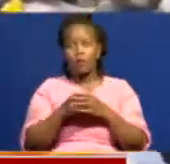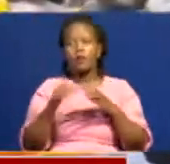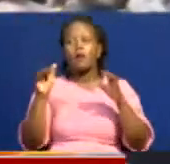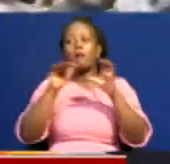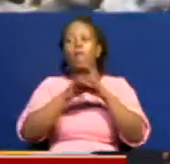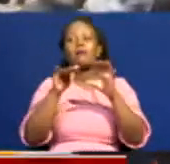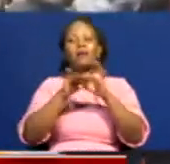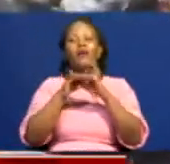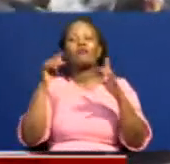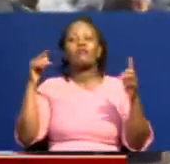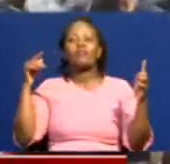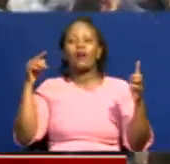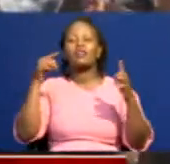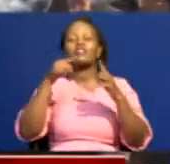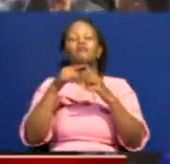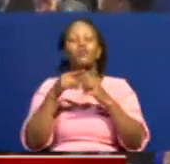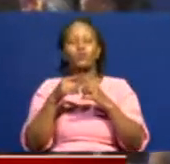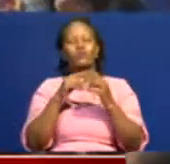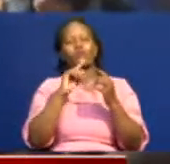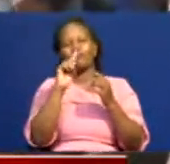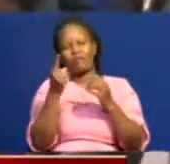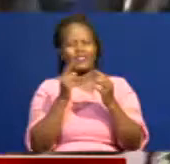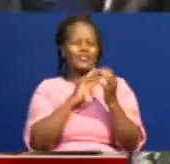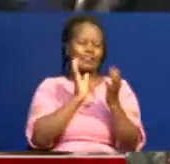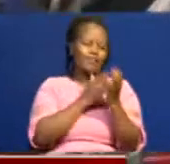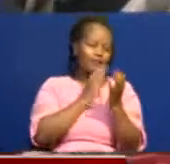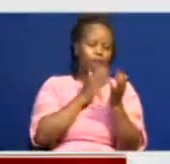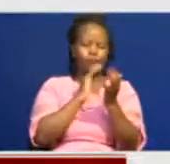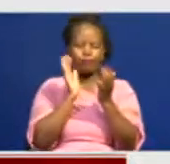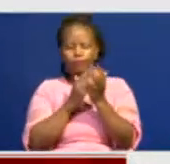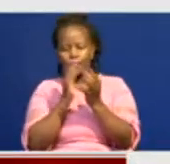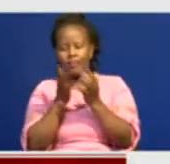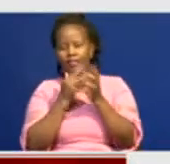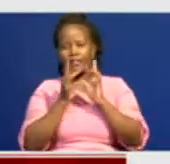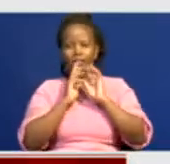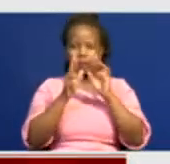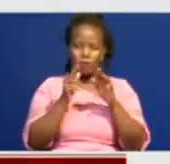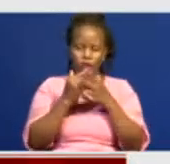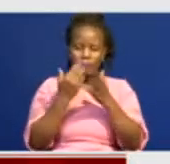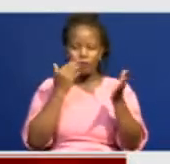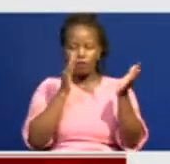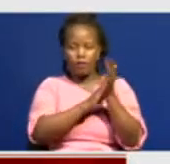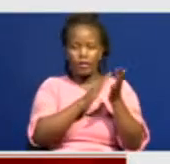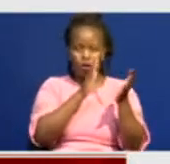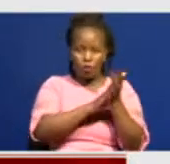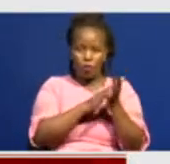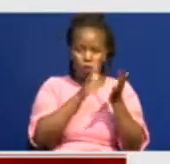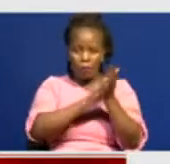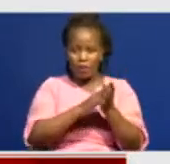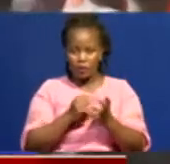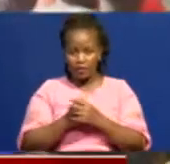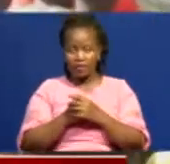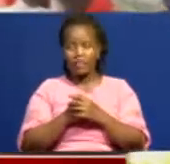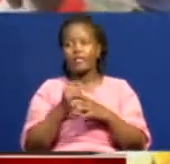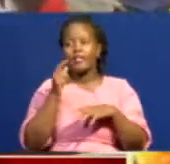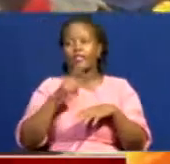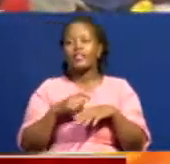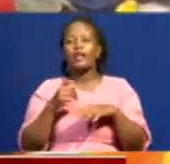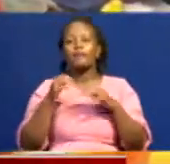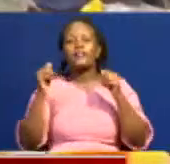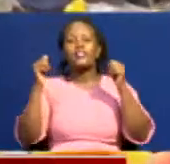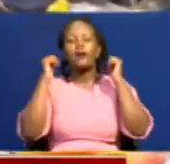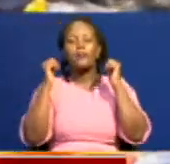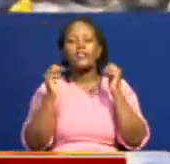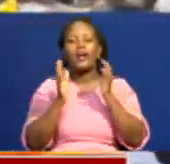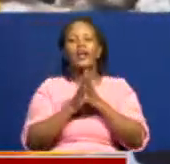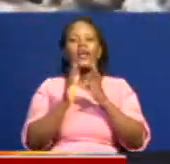will study the report before making a resolution. He made those remarks in Nyamira and Kisumu counties,